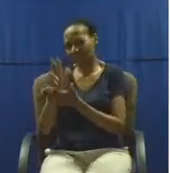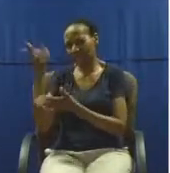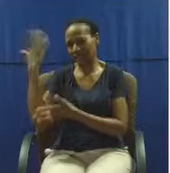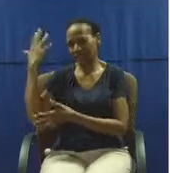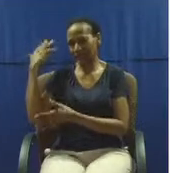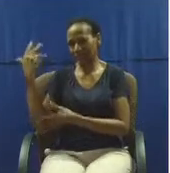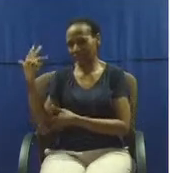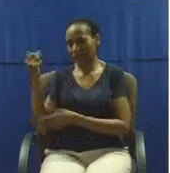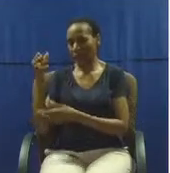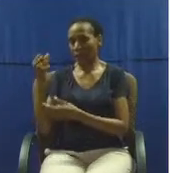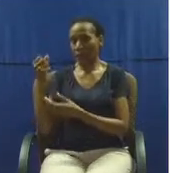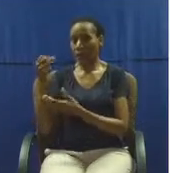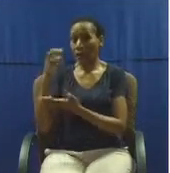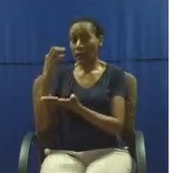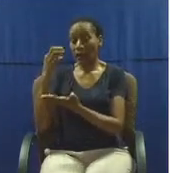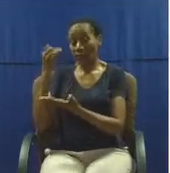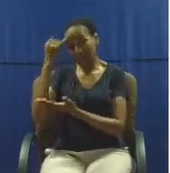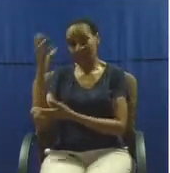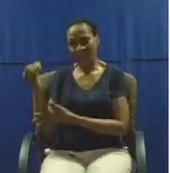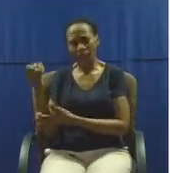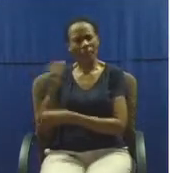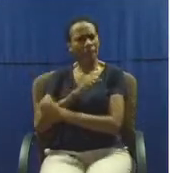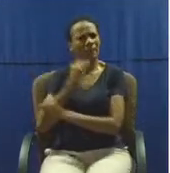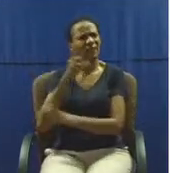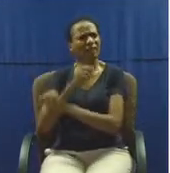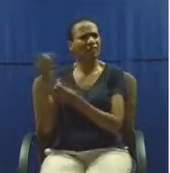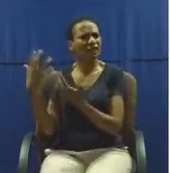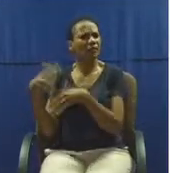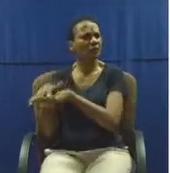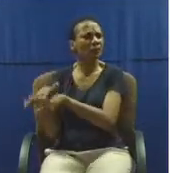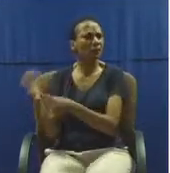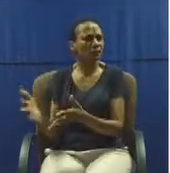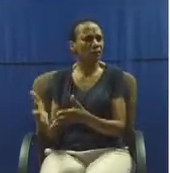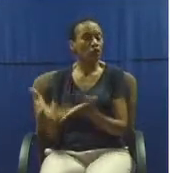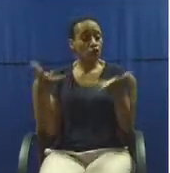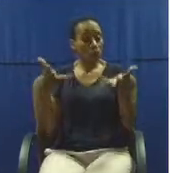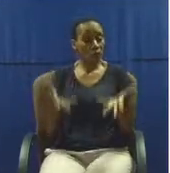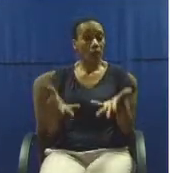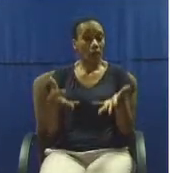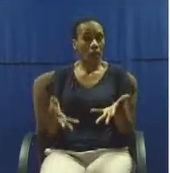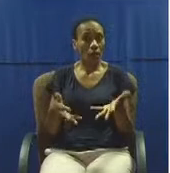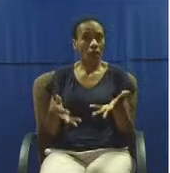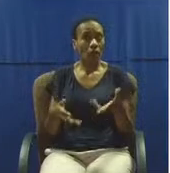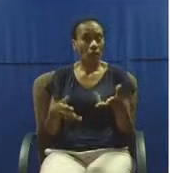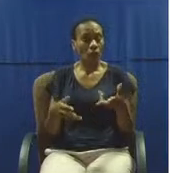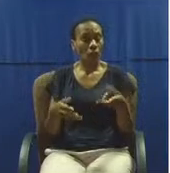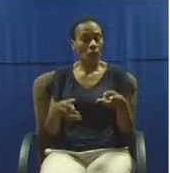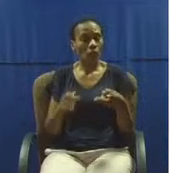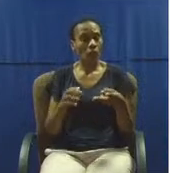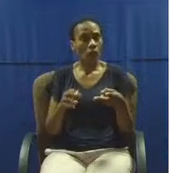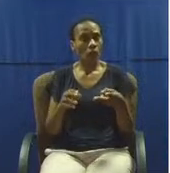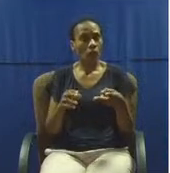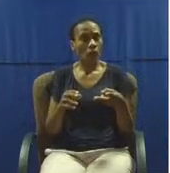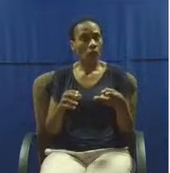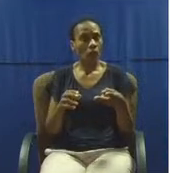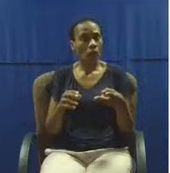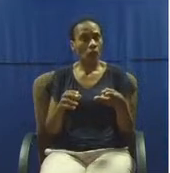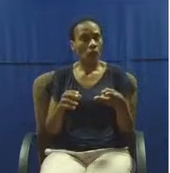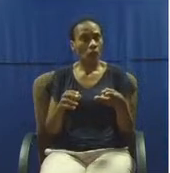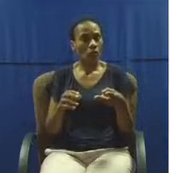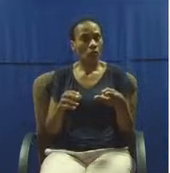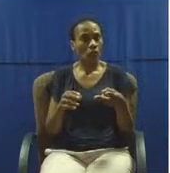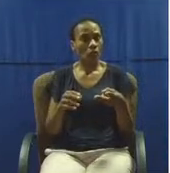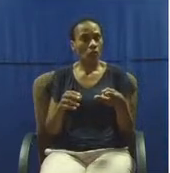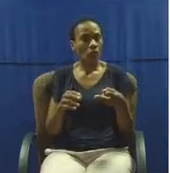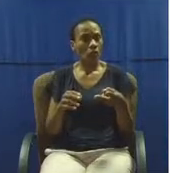never implemented. So that is one aspect which I'm pleased you referred to and which will be considered. Yeah. Secondly, almost dramatically